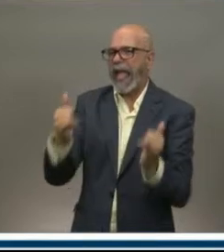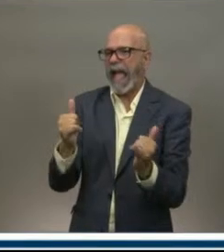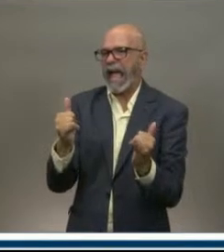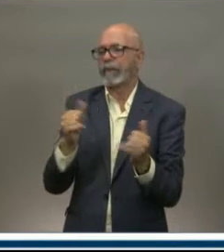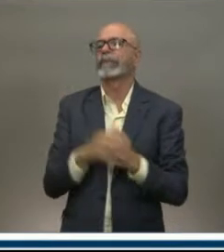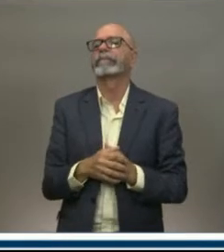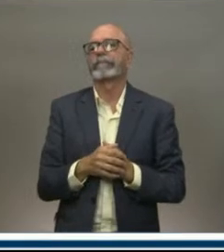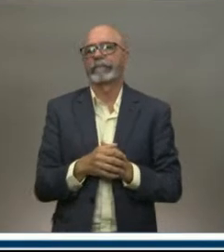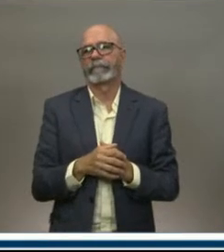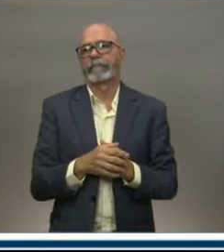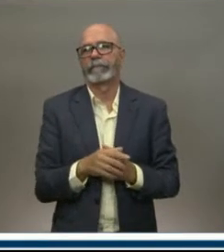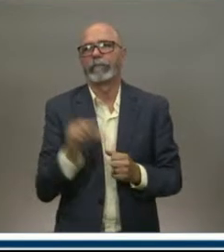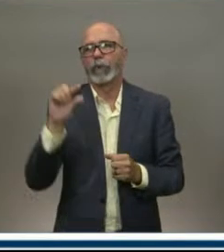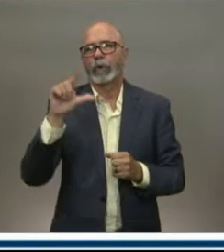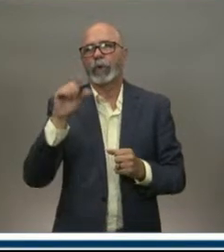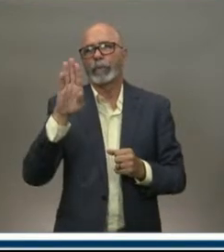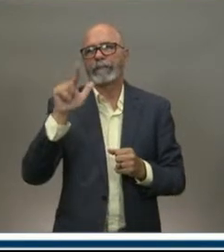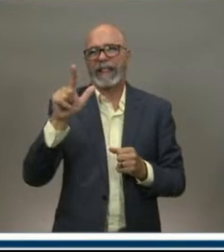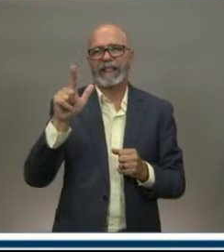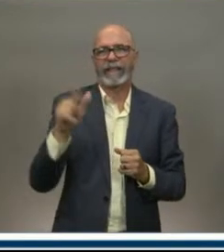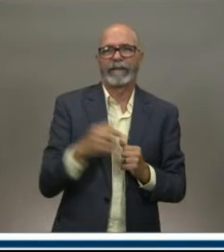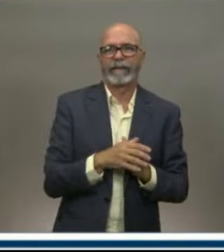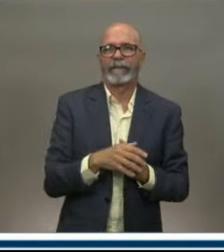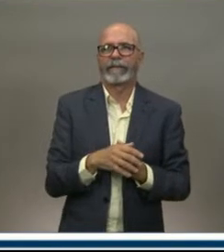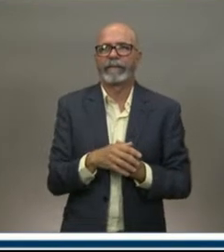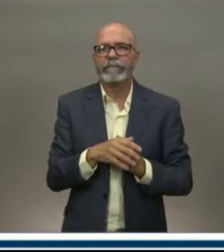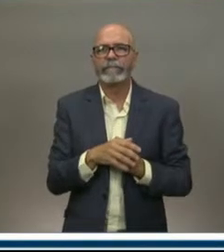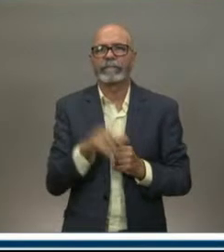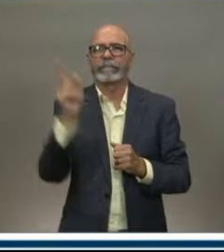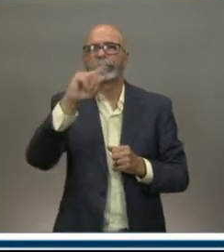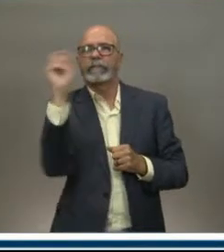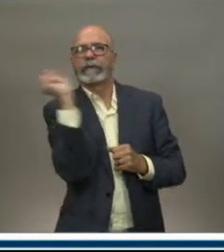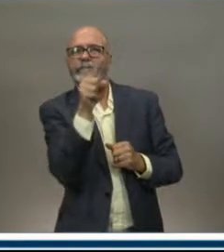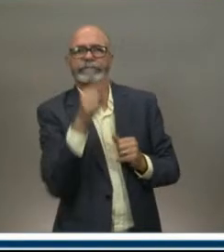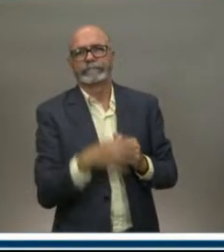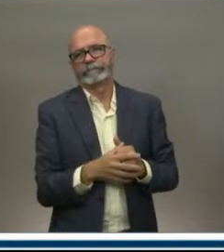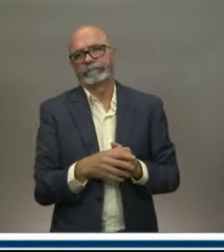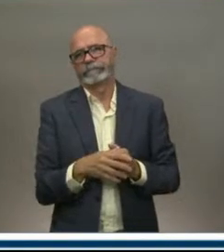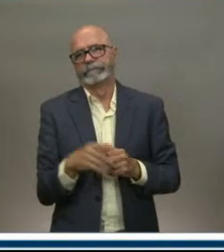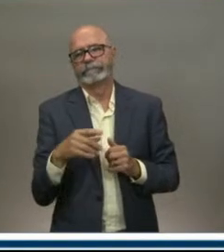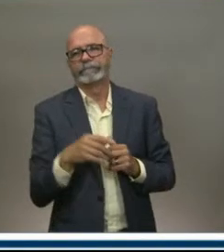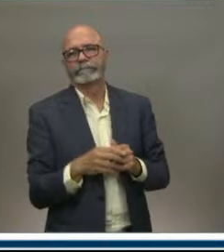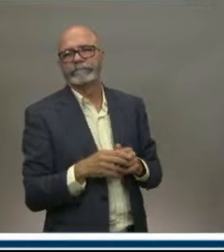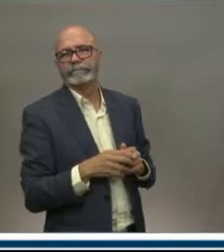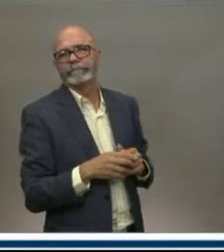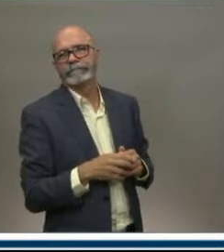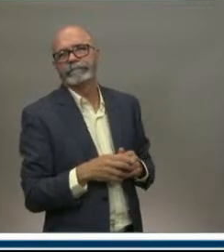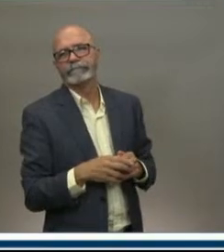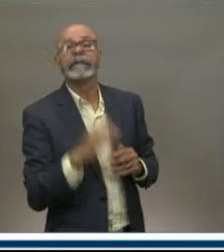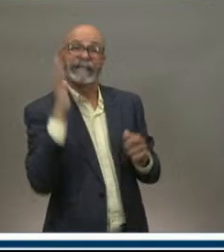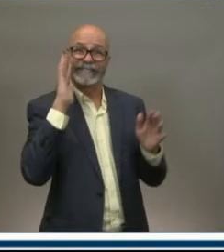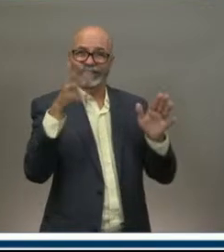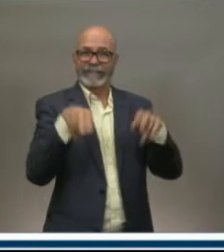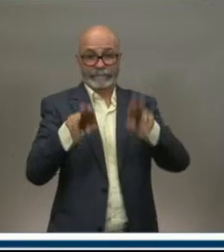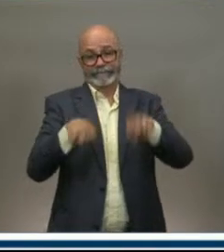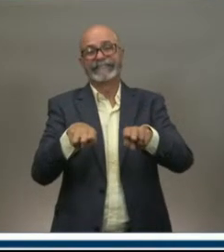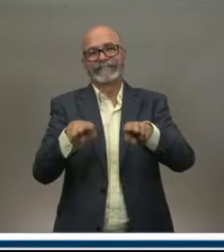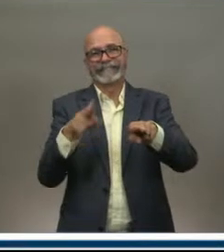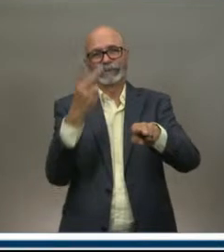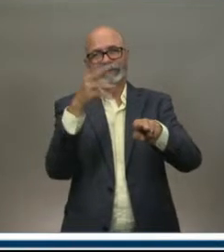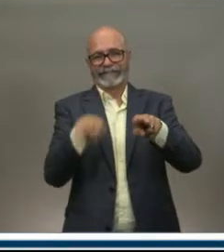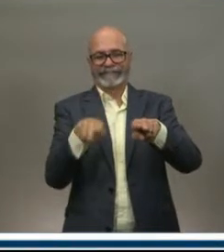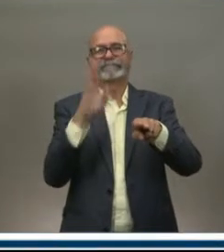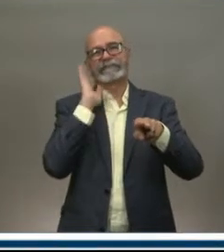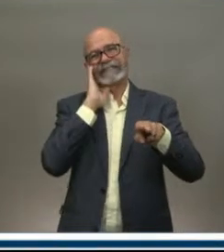from Global. Go ahead, Alicia. In addition to the sharing of rooms, we've heard actually that one of the more problematic things